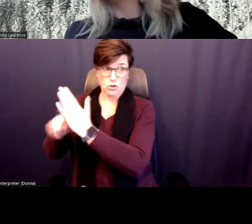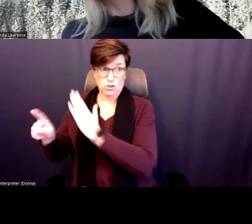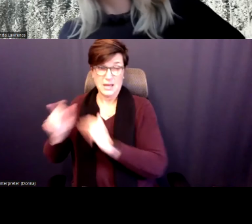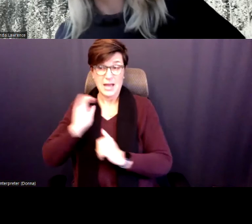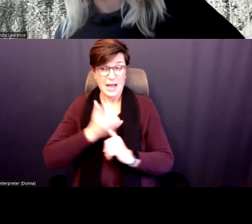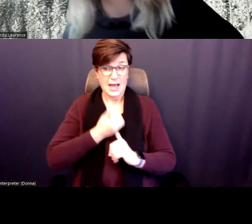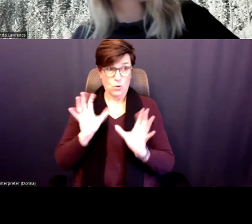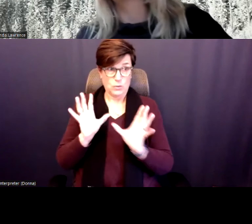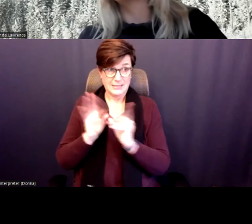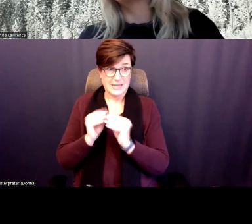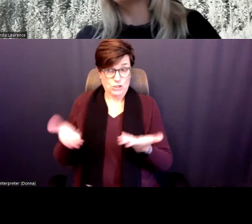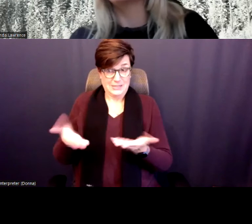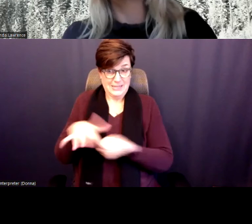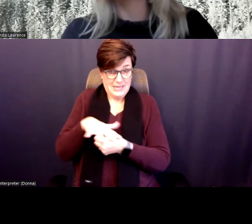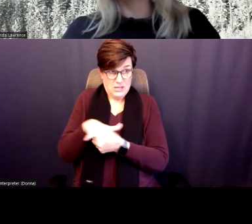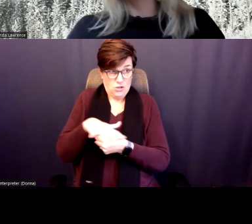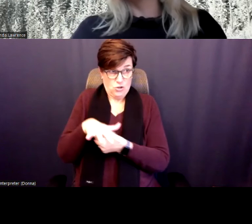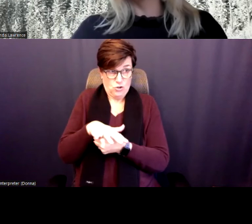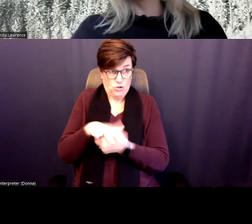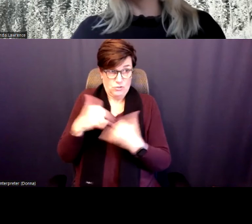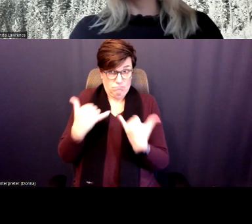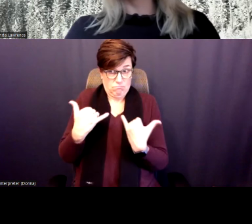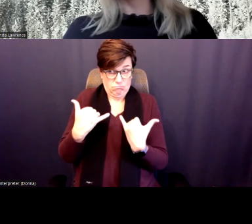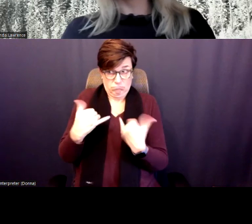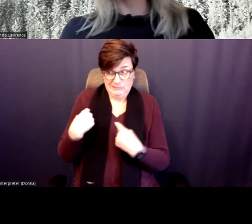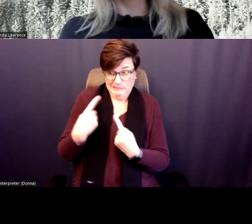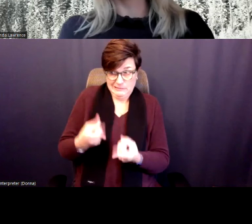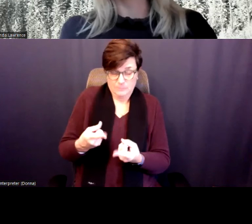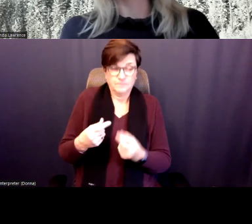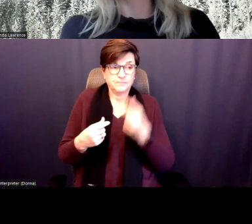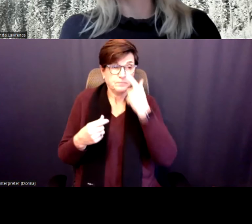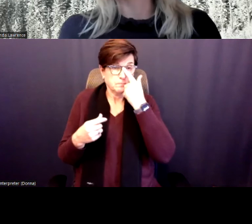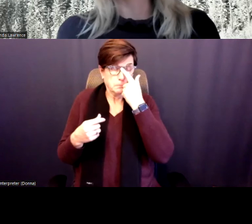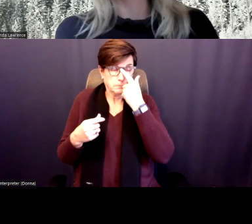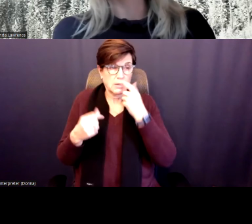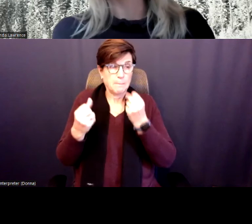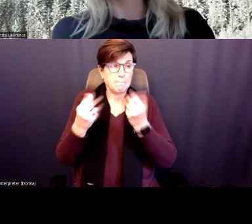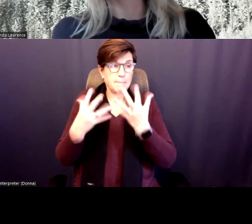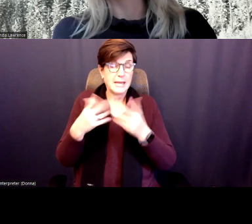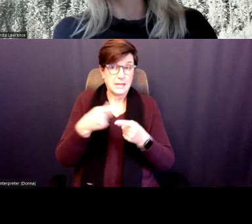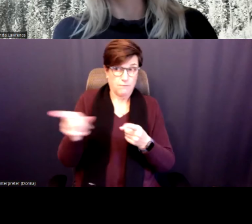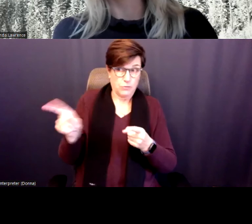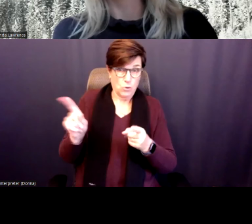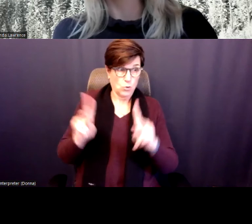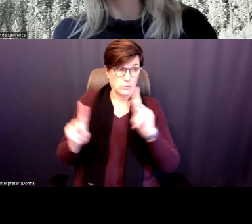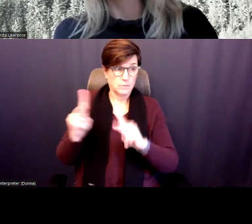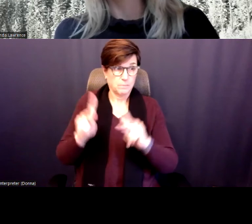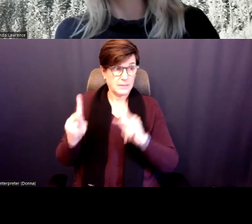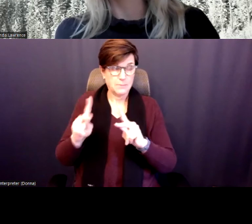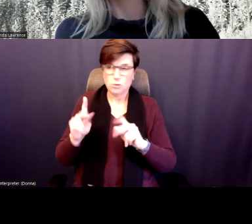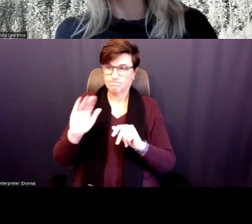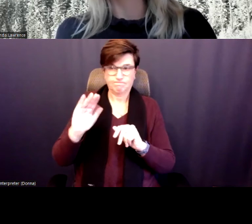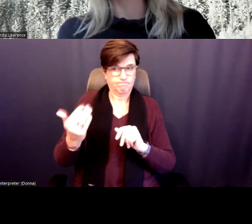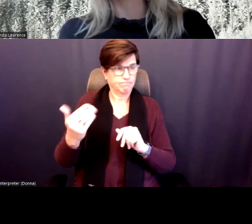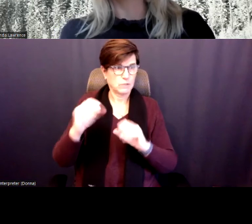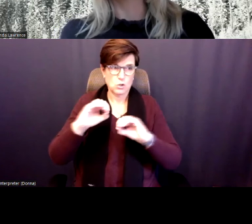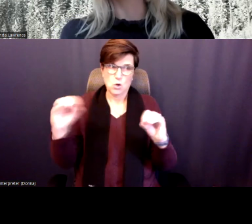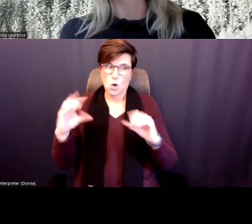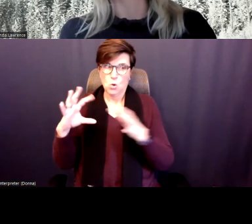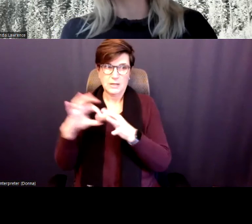out here present day is that a lot of those underserved populations are not connected with